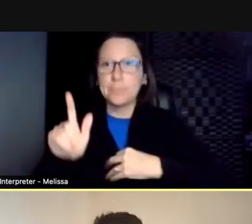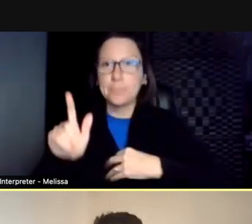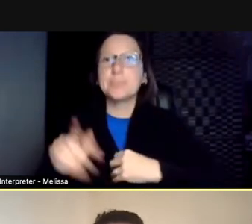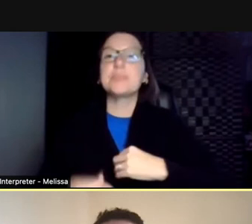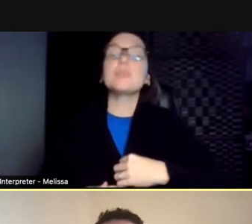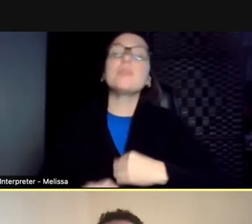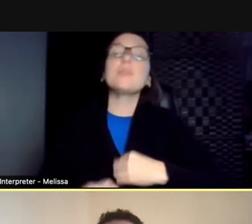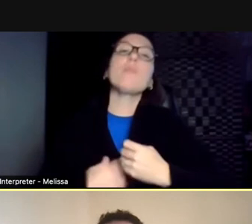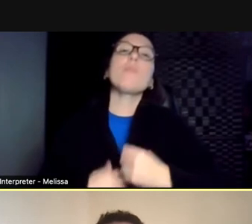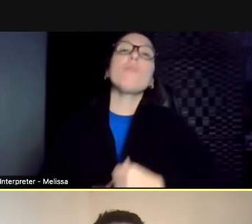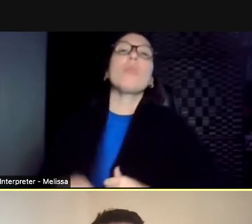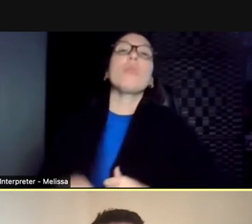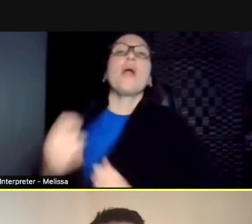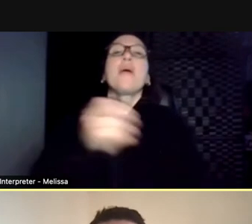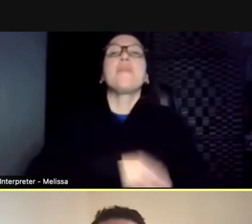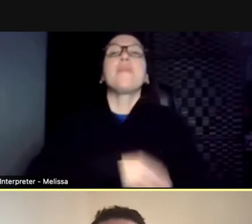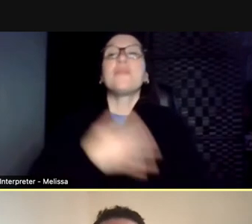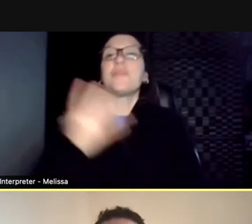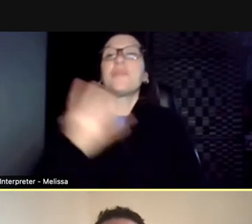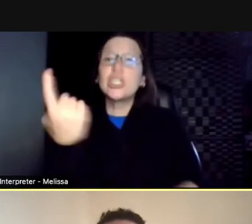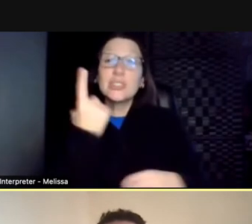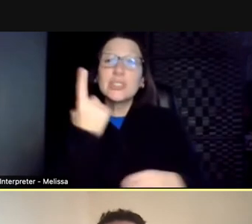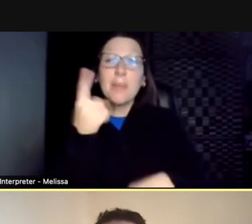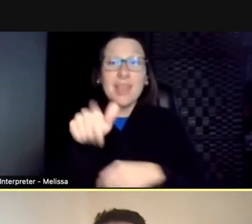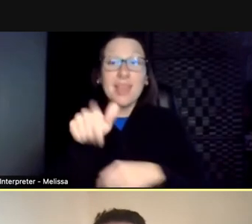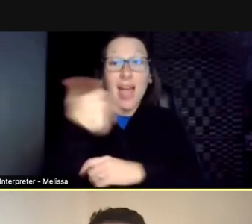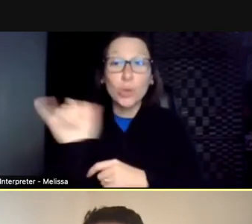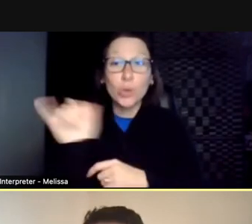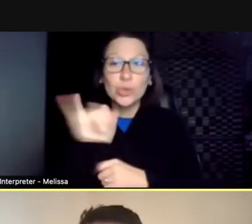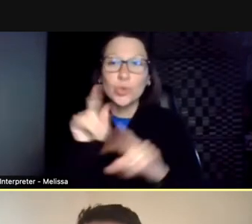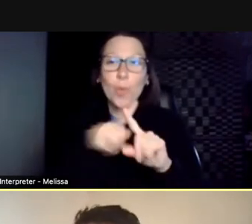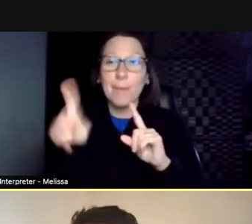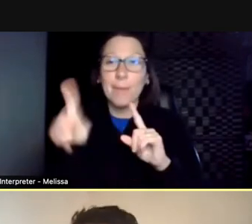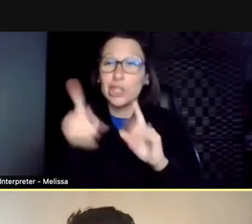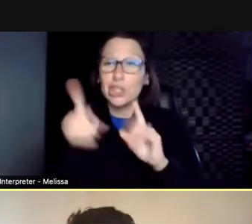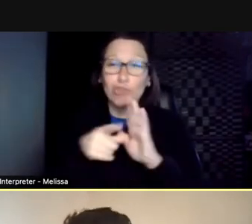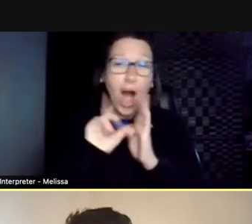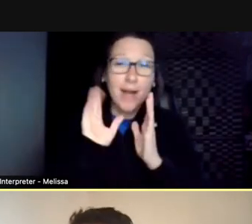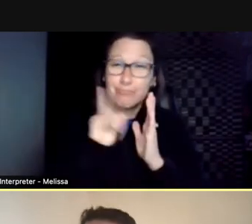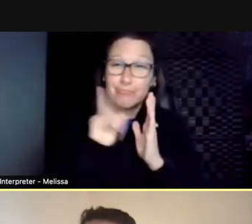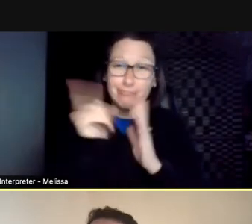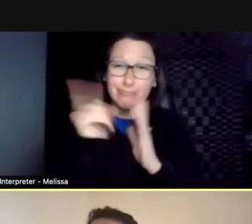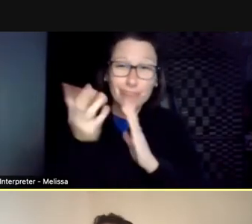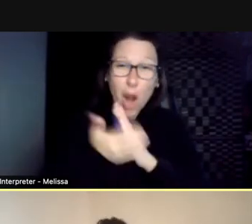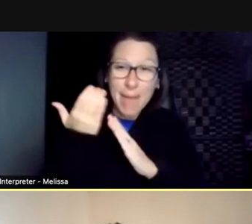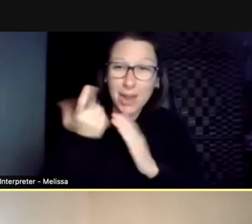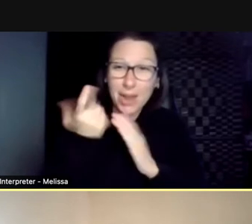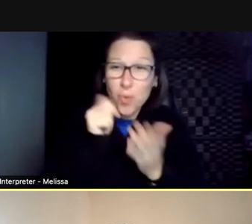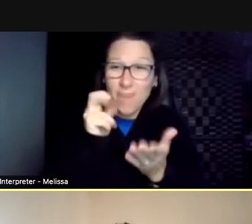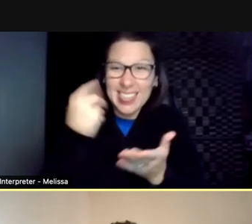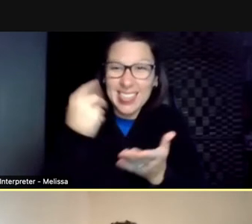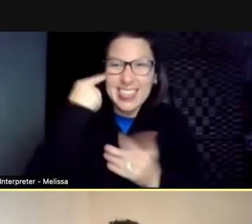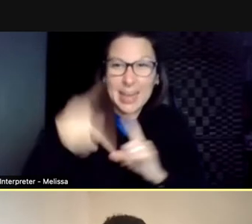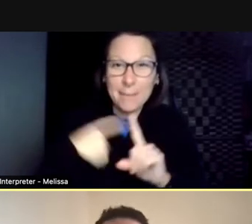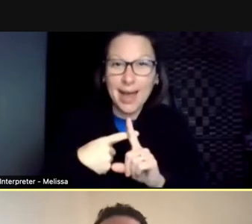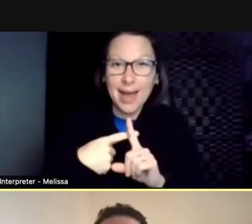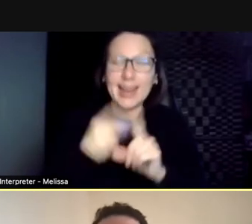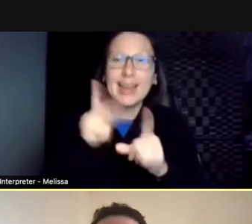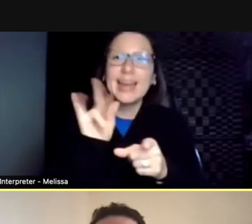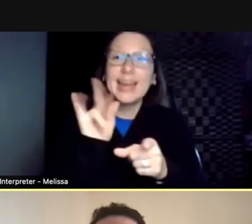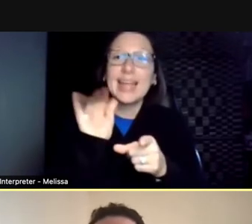do anything else, and you don't even think about it because it's so automatic. And Kimberly said it right there. You change